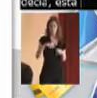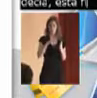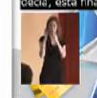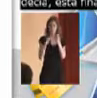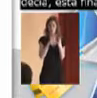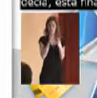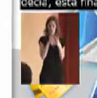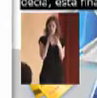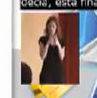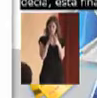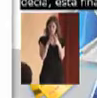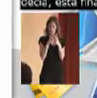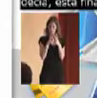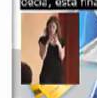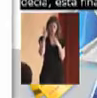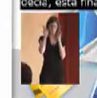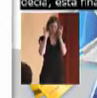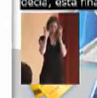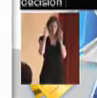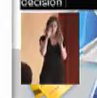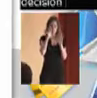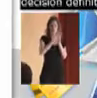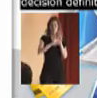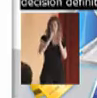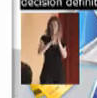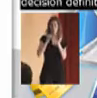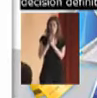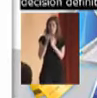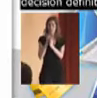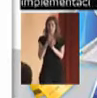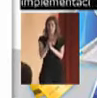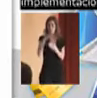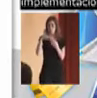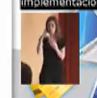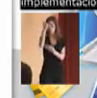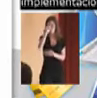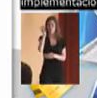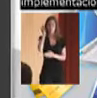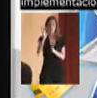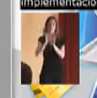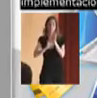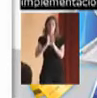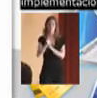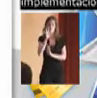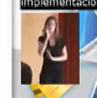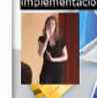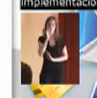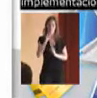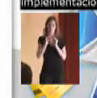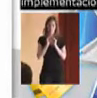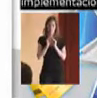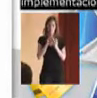Block 1 has now come to an end. Block 2 is this final decision on certification,